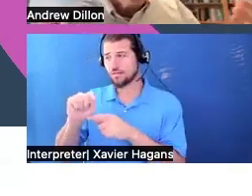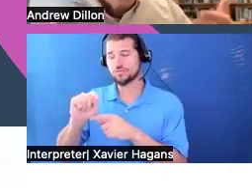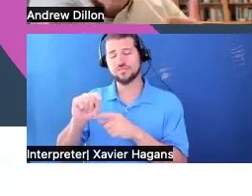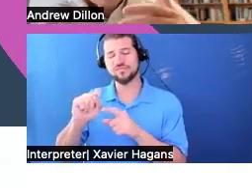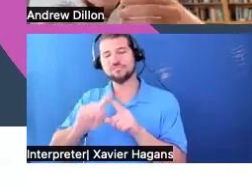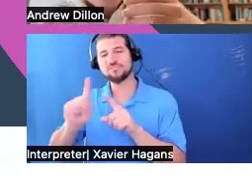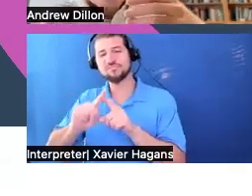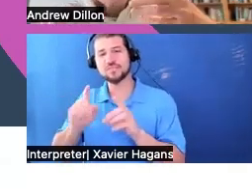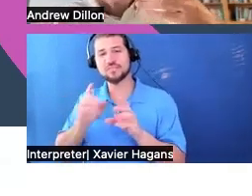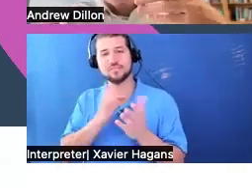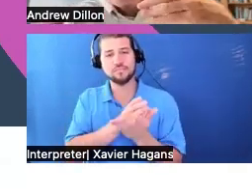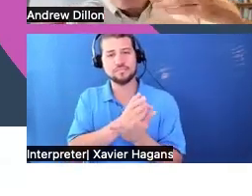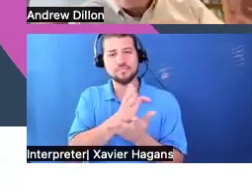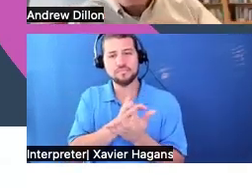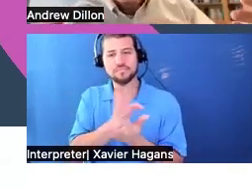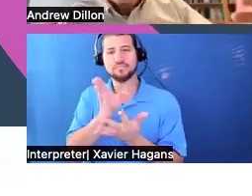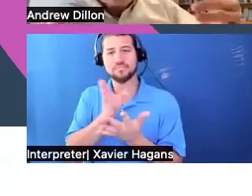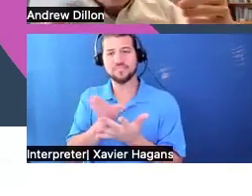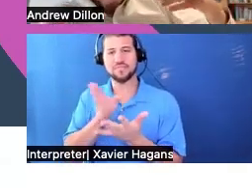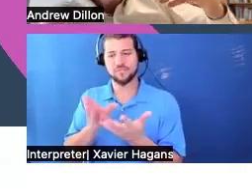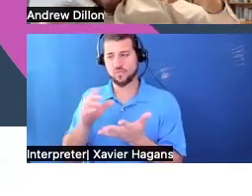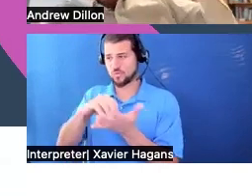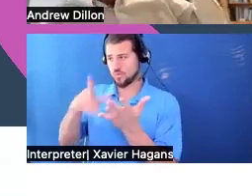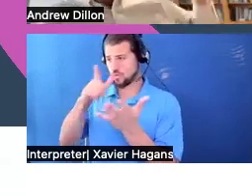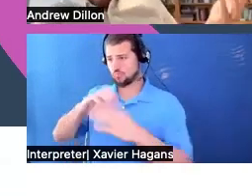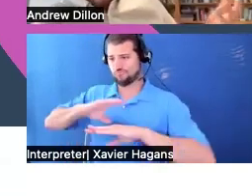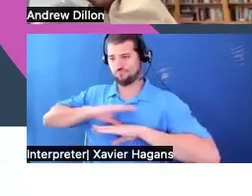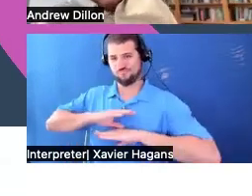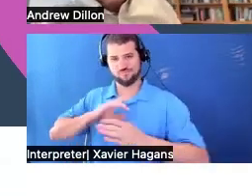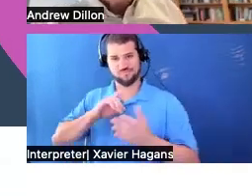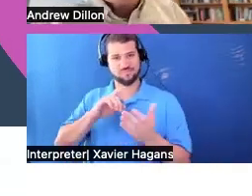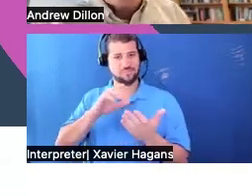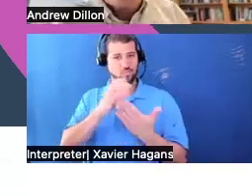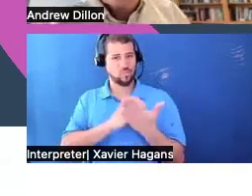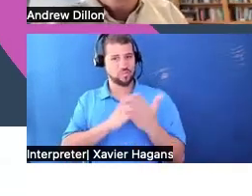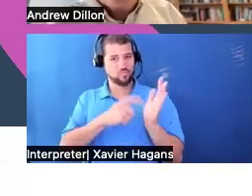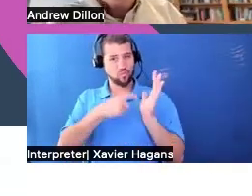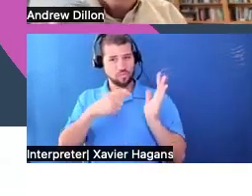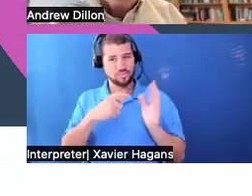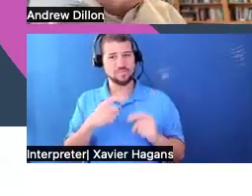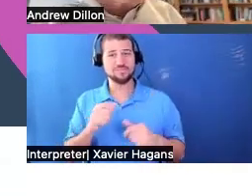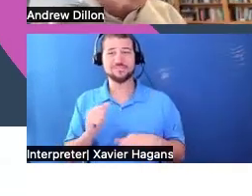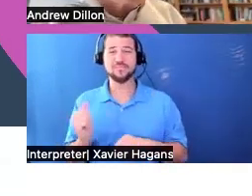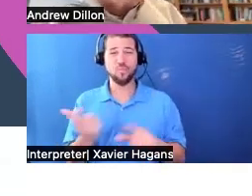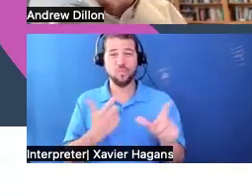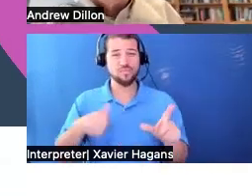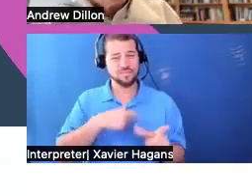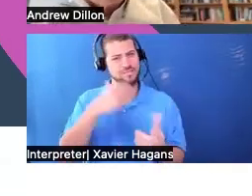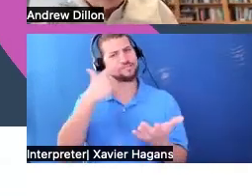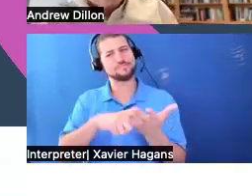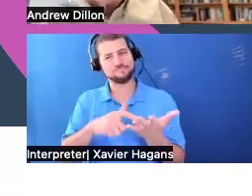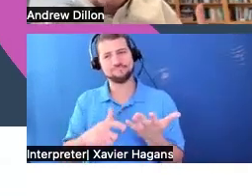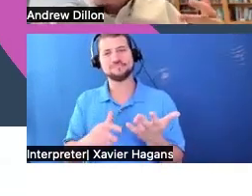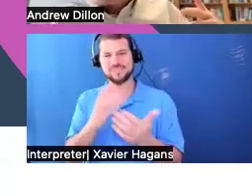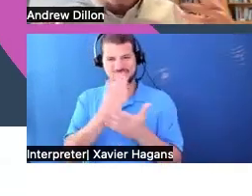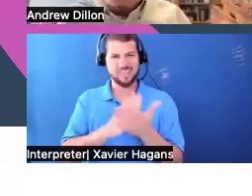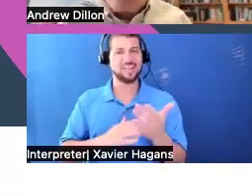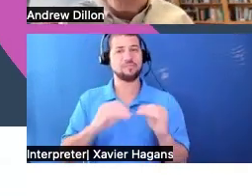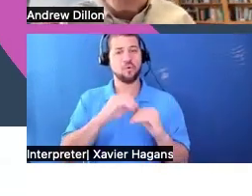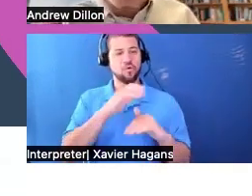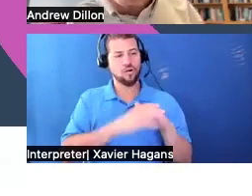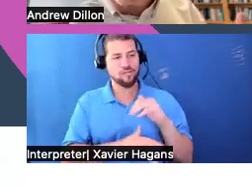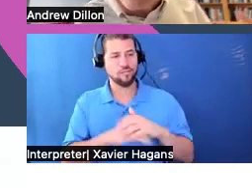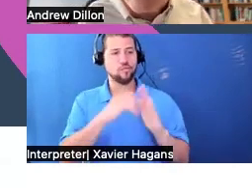satisfy the requirements of the course. I think we can all recognize that some of us are much more comfortable reading and writing, that others